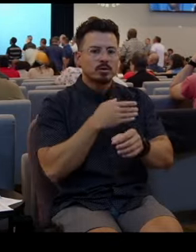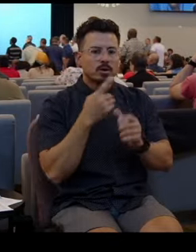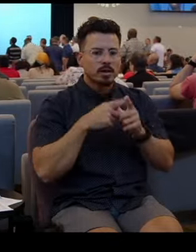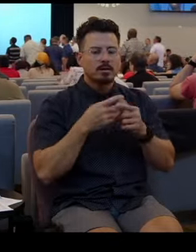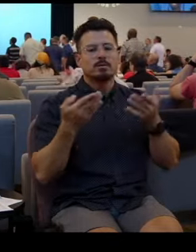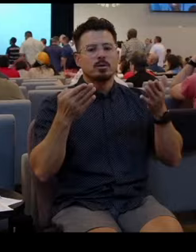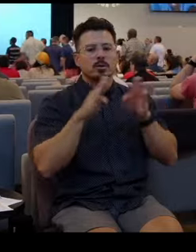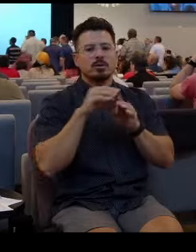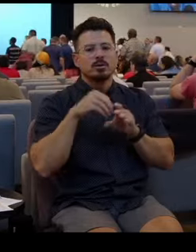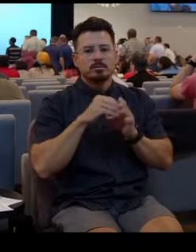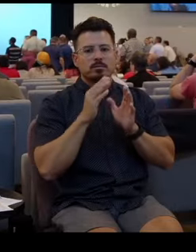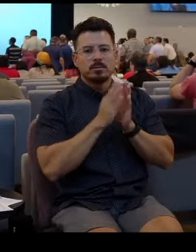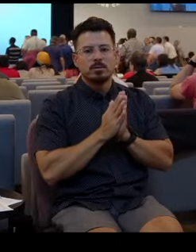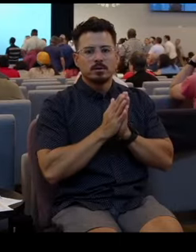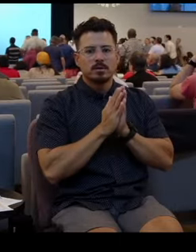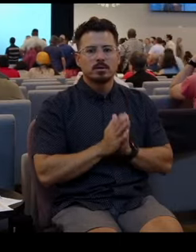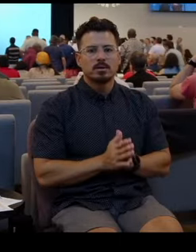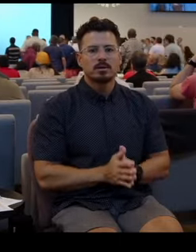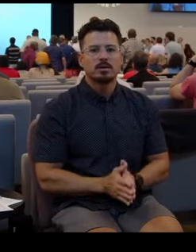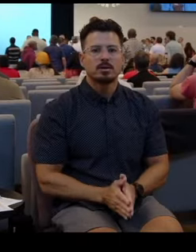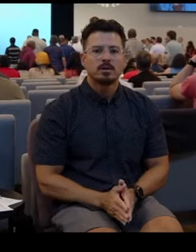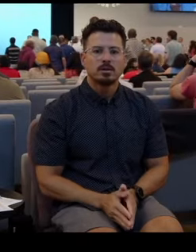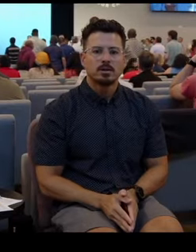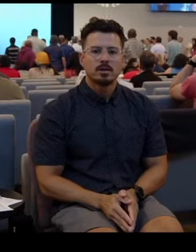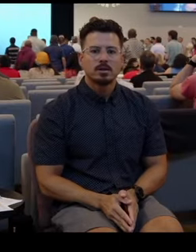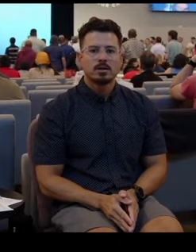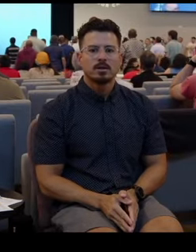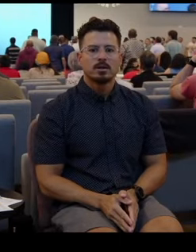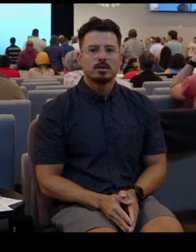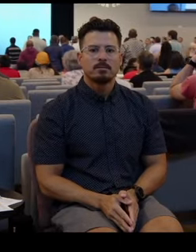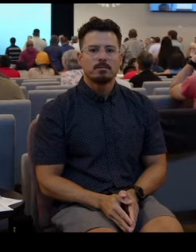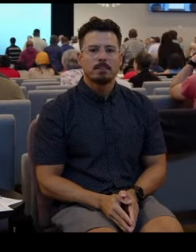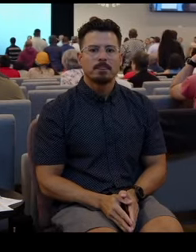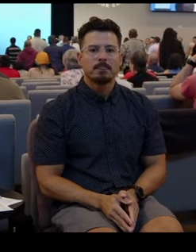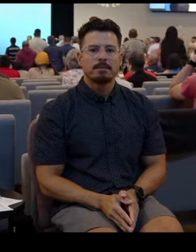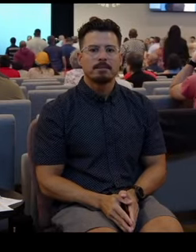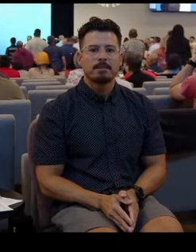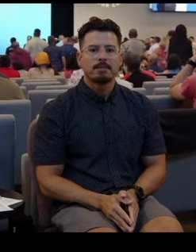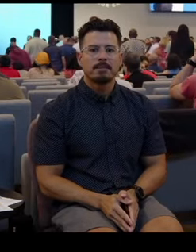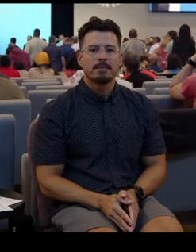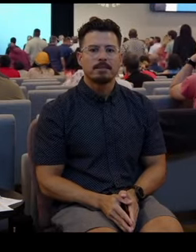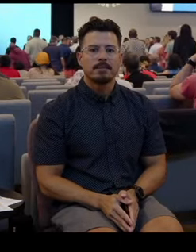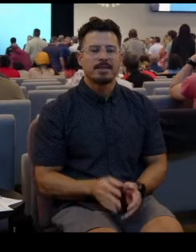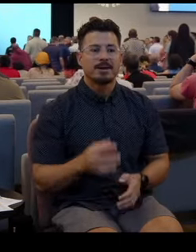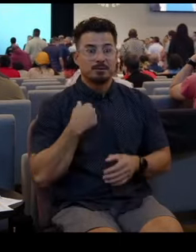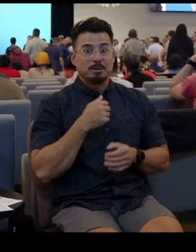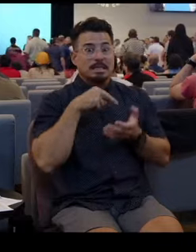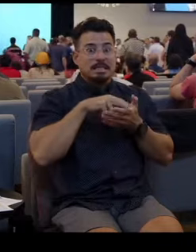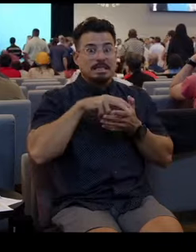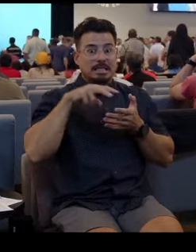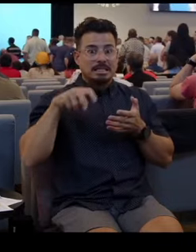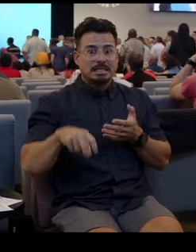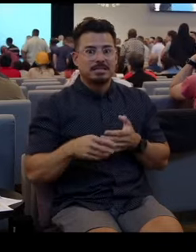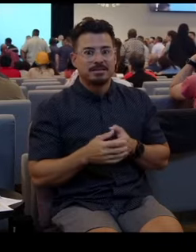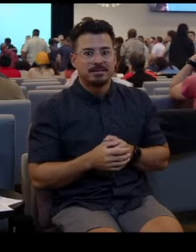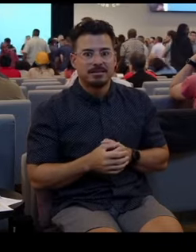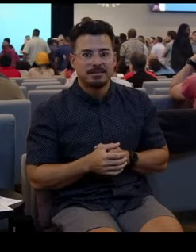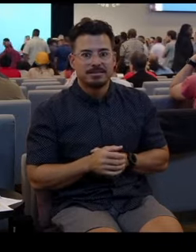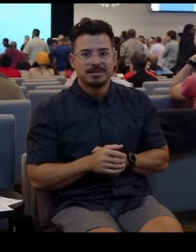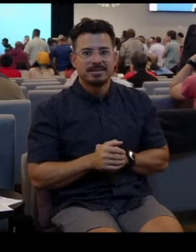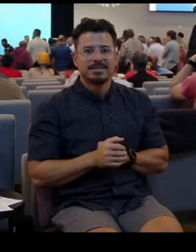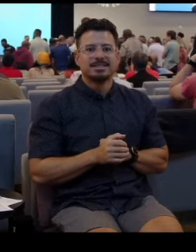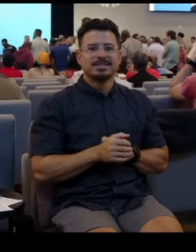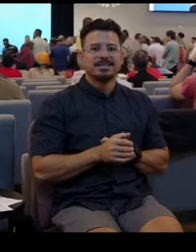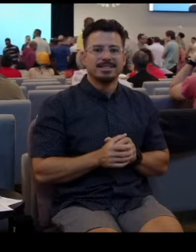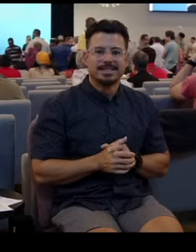Hallelujah. Hallelujah. Or no, I'm sorry. We got announcements. I'm stepping out of my lane here. I'm turning past the